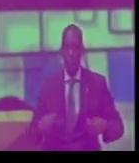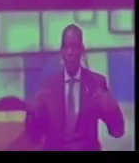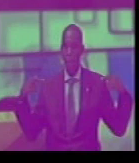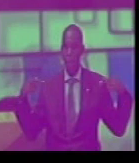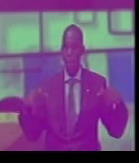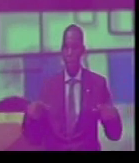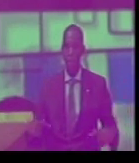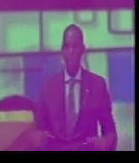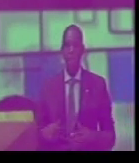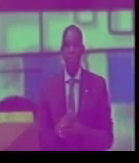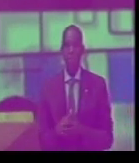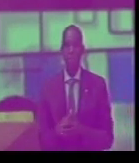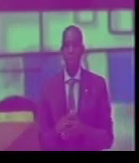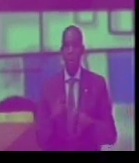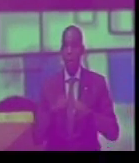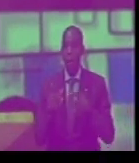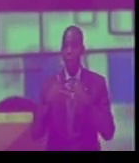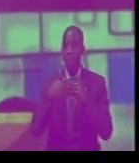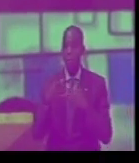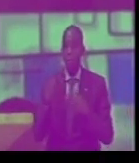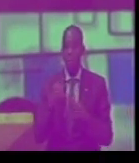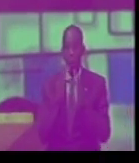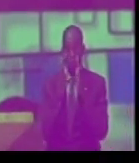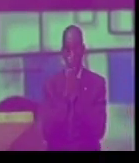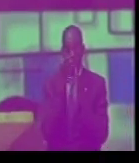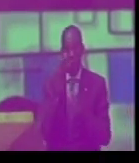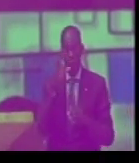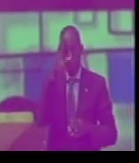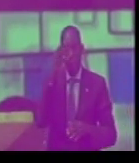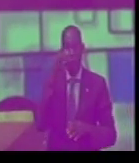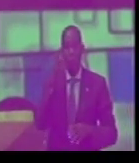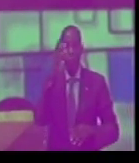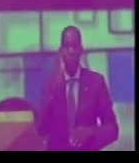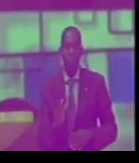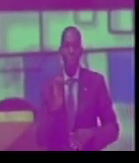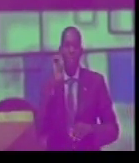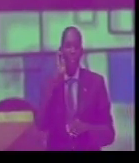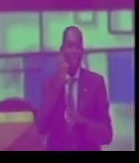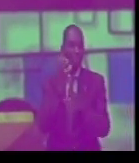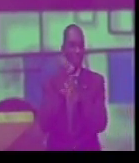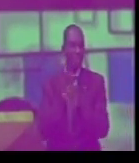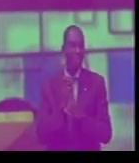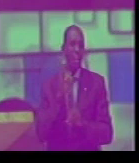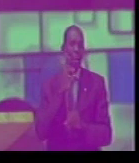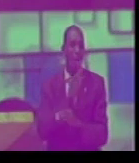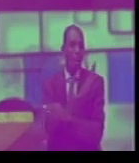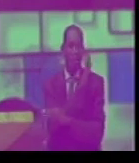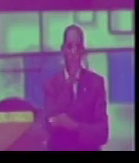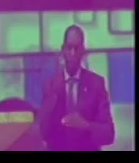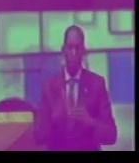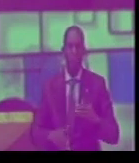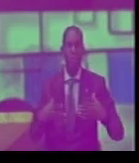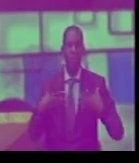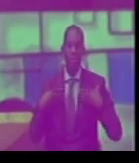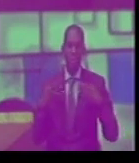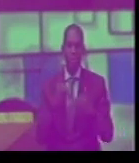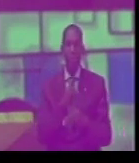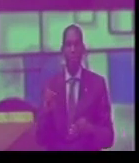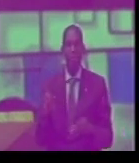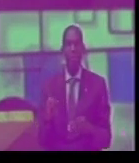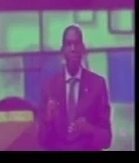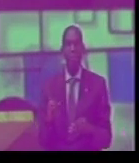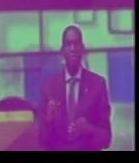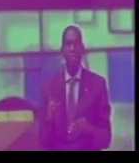29 years of arthritis and rheumatism, but after the prayer of the man of God, she received